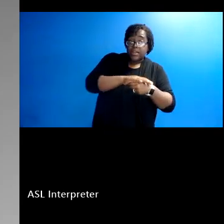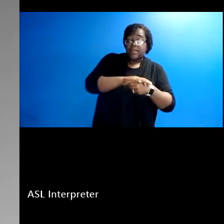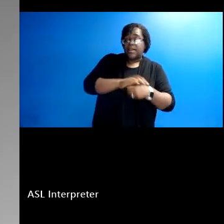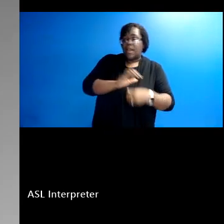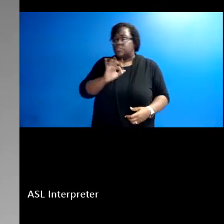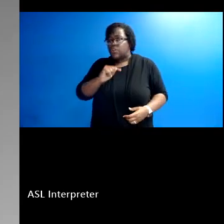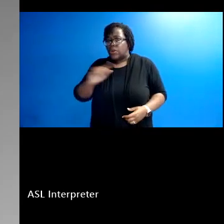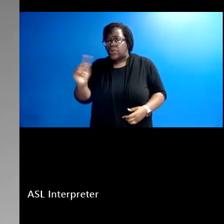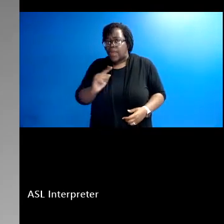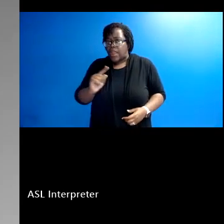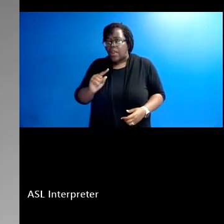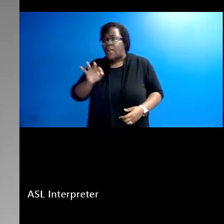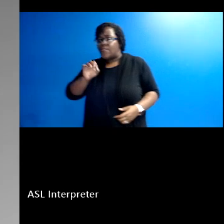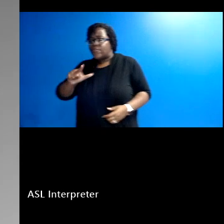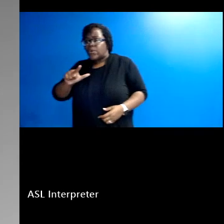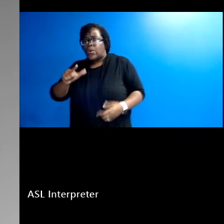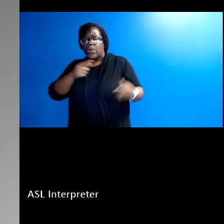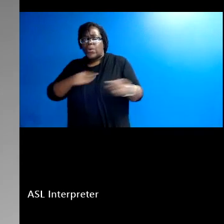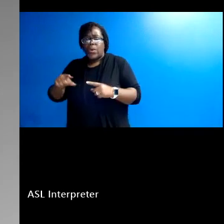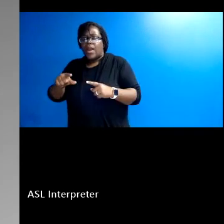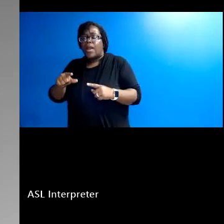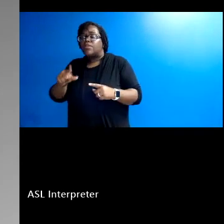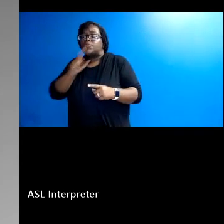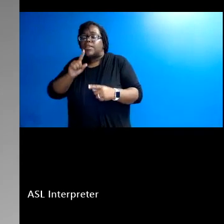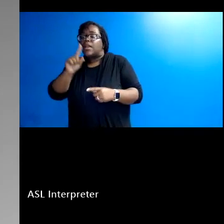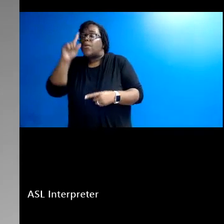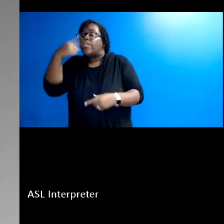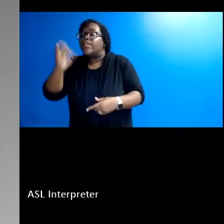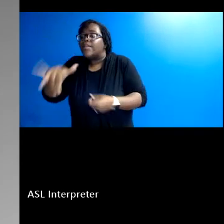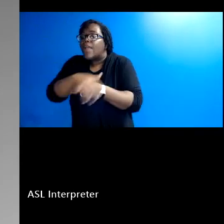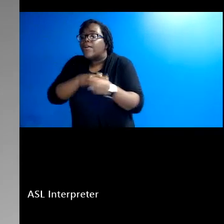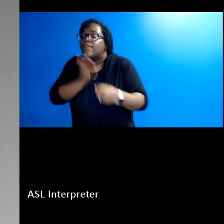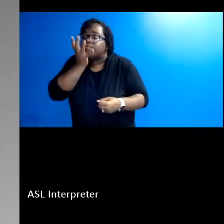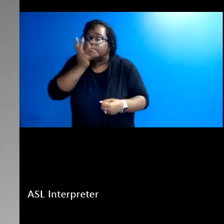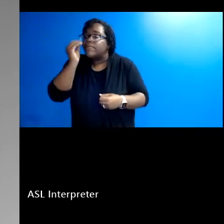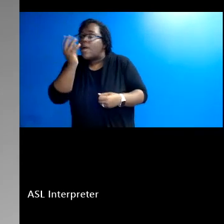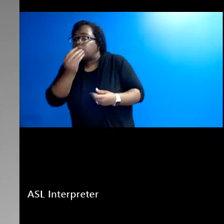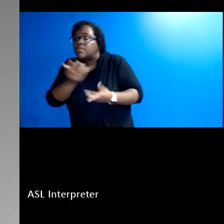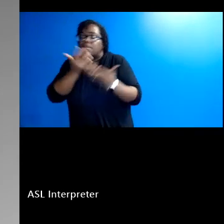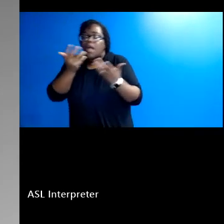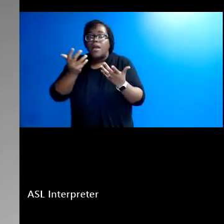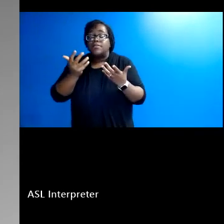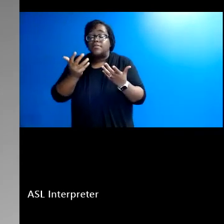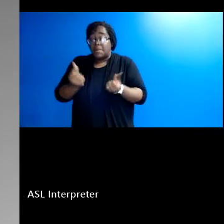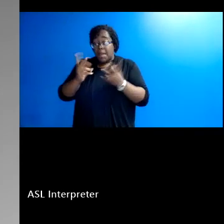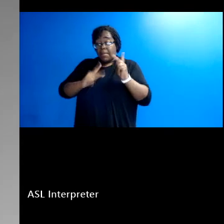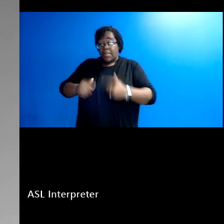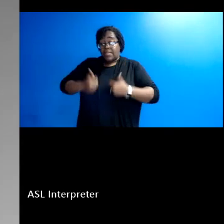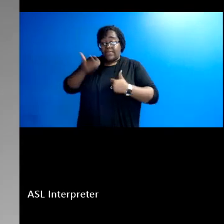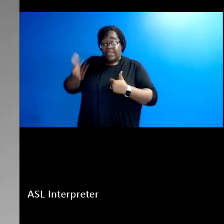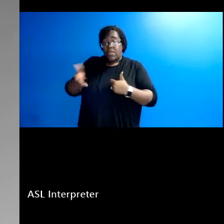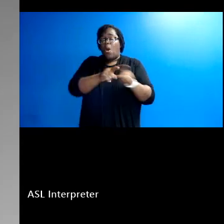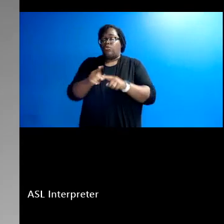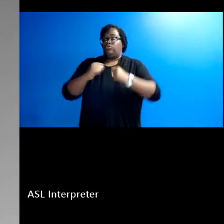conditions, which basically, fancy word to say is what's the vegetation in the area, the population density, and also structure or building